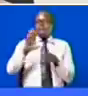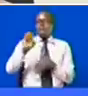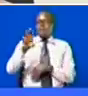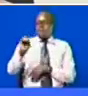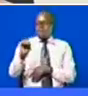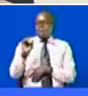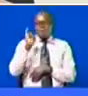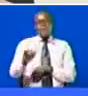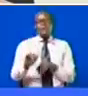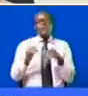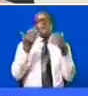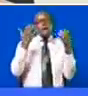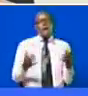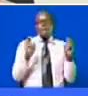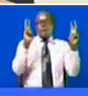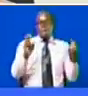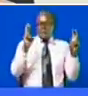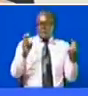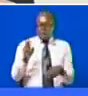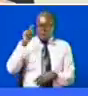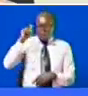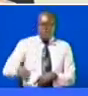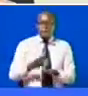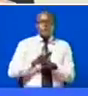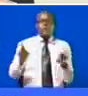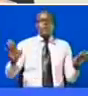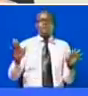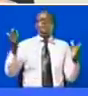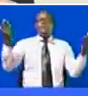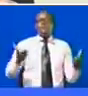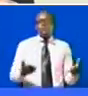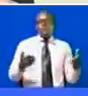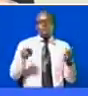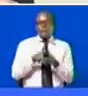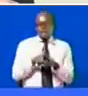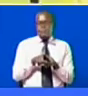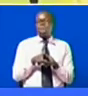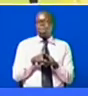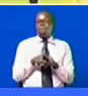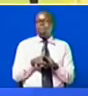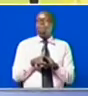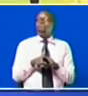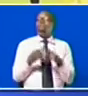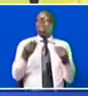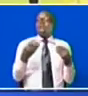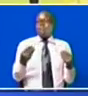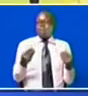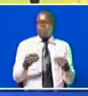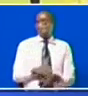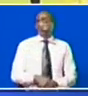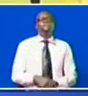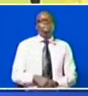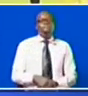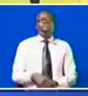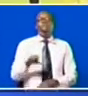weighty matter and is one that should not have been introduced as a by the way. On Chiloba's side are the